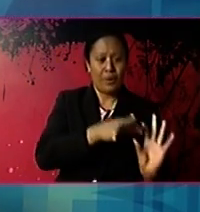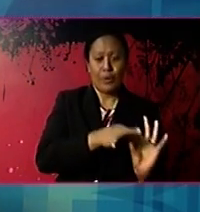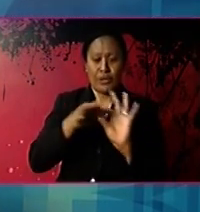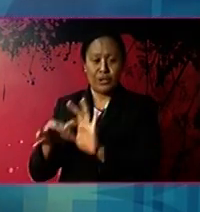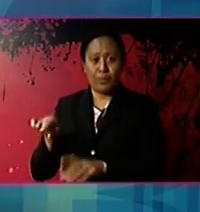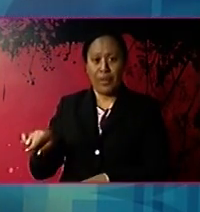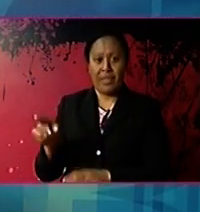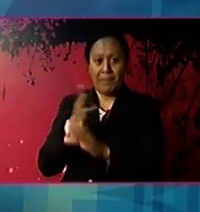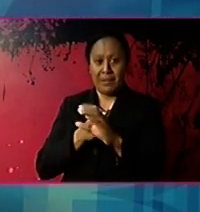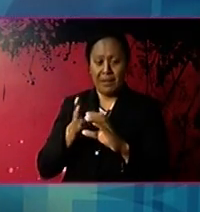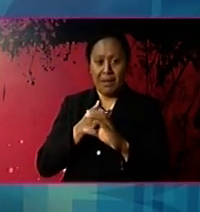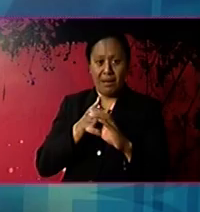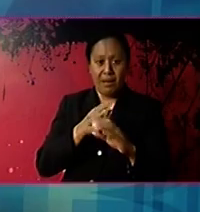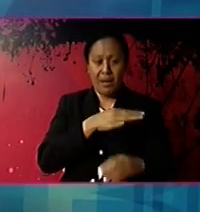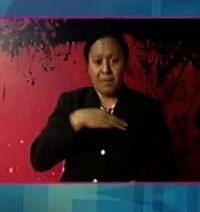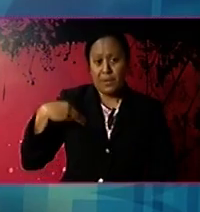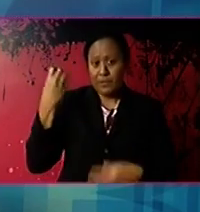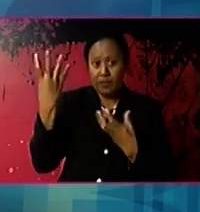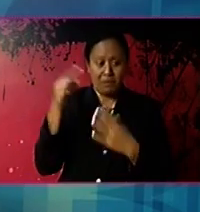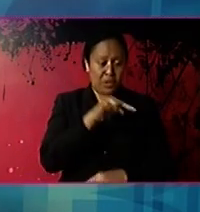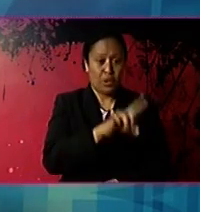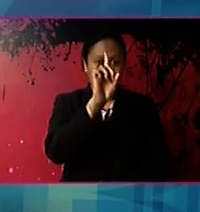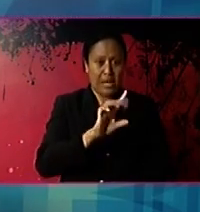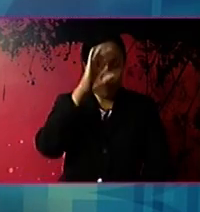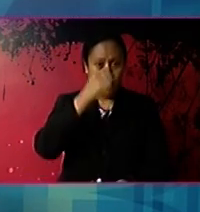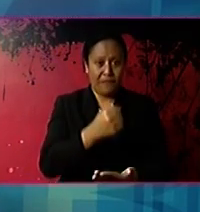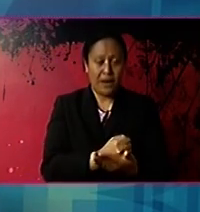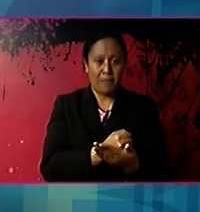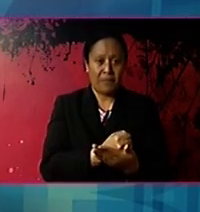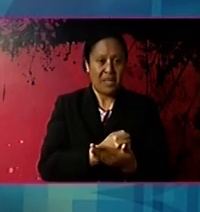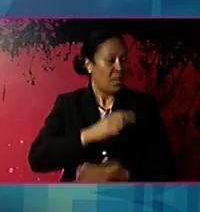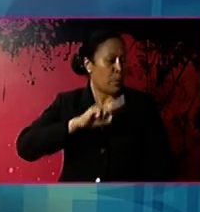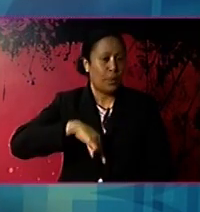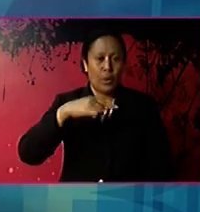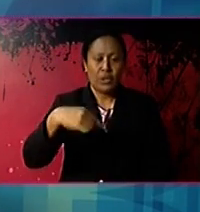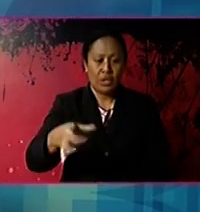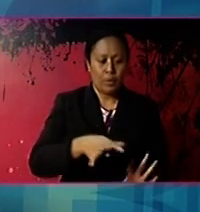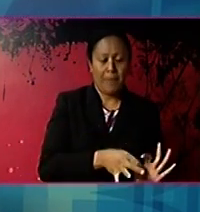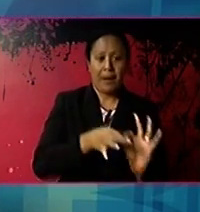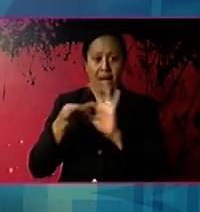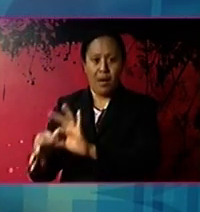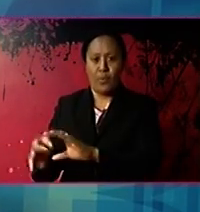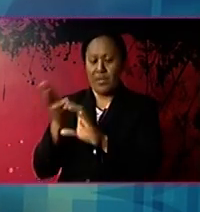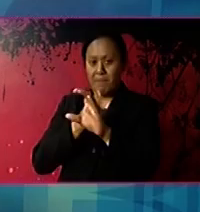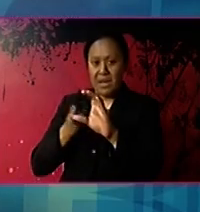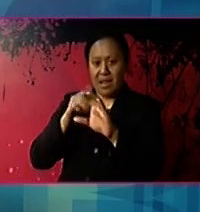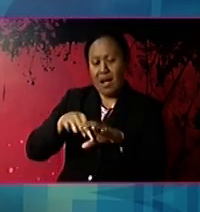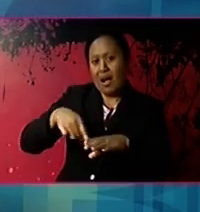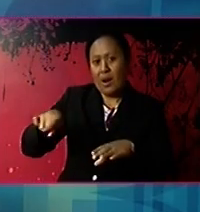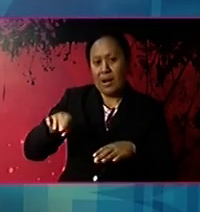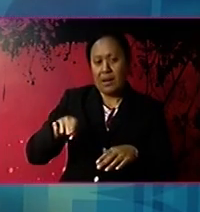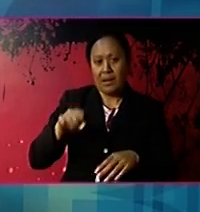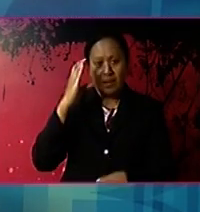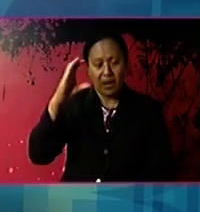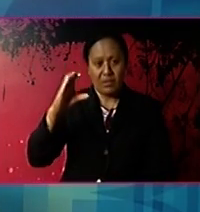mature relationship with the media. The Ministry of Information today confirmed that it will continue to partner with the media outlets